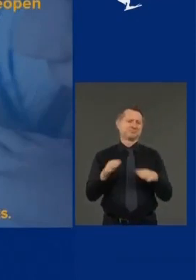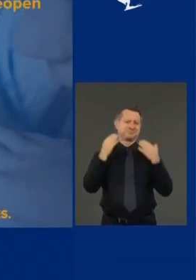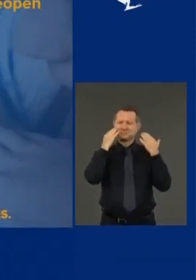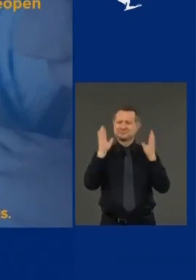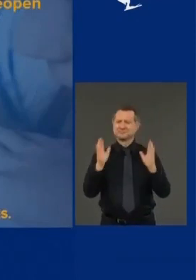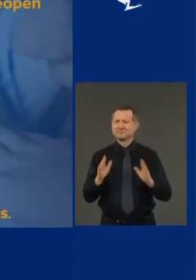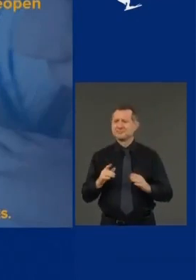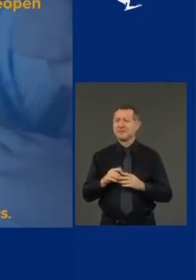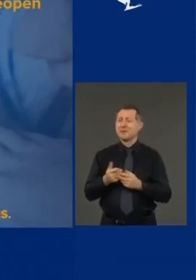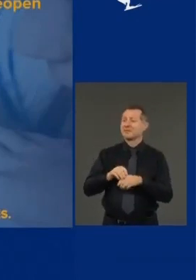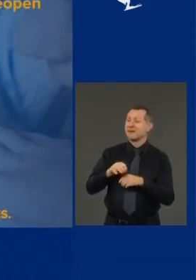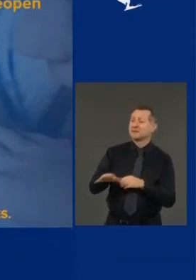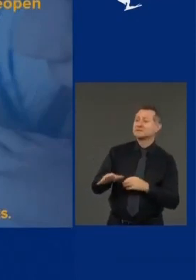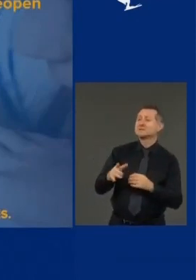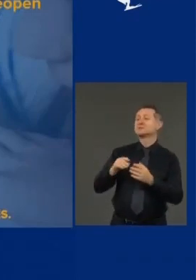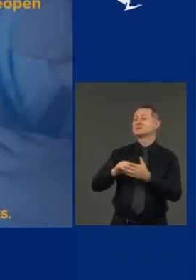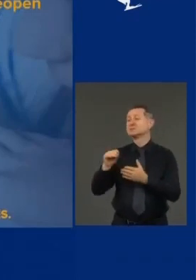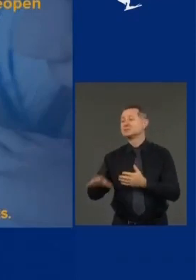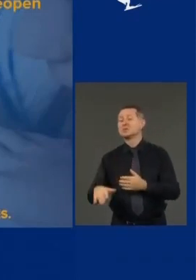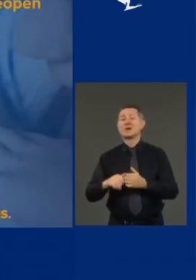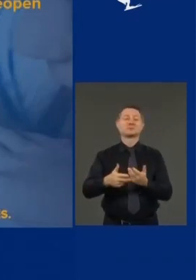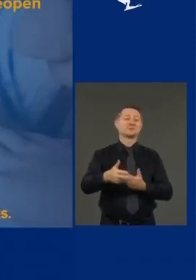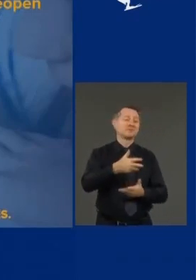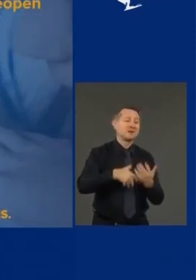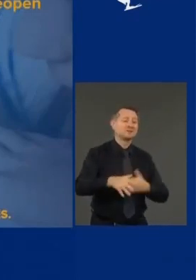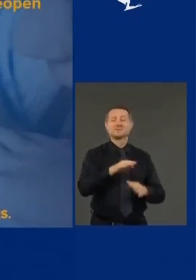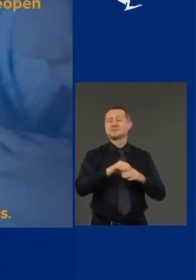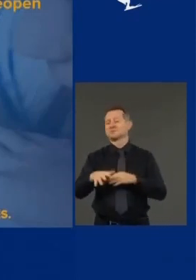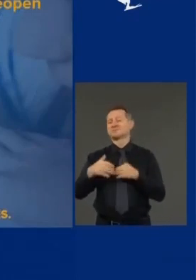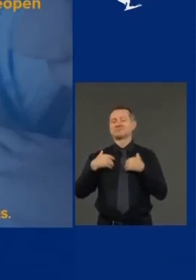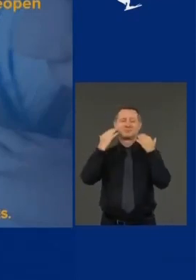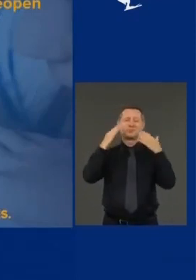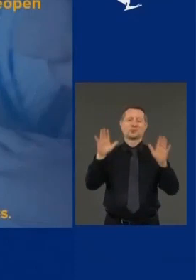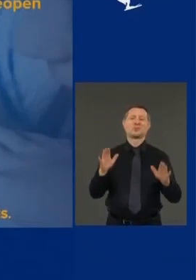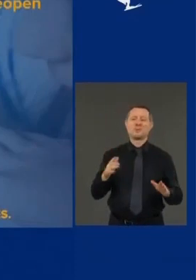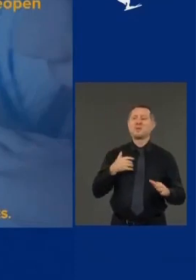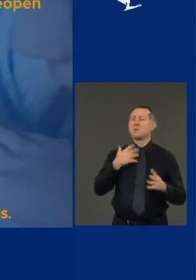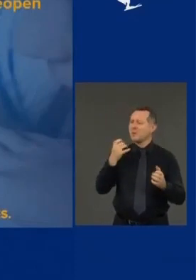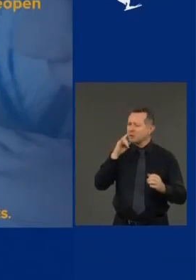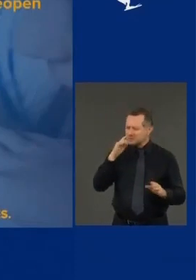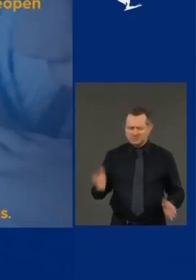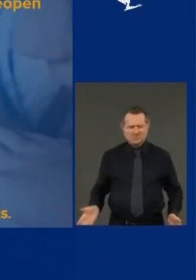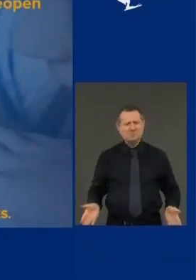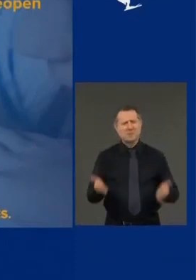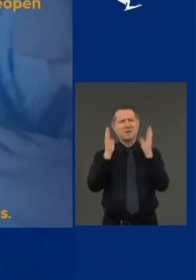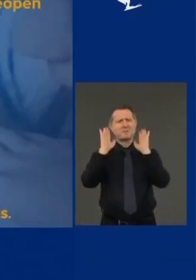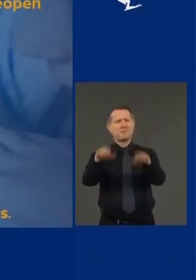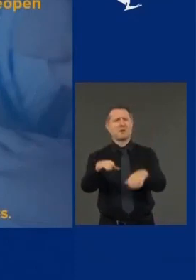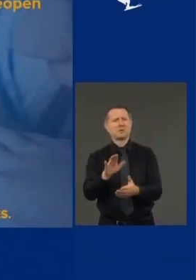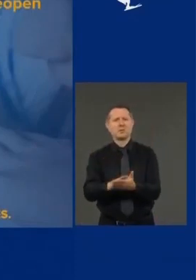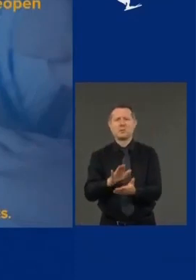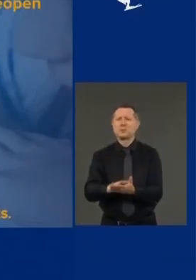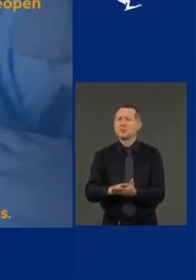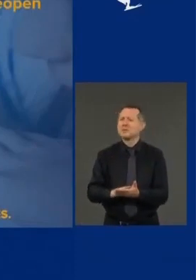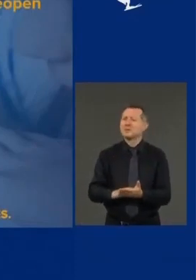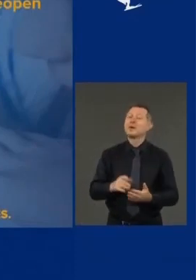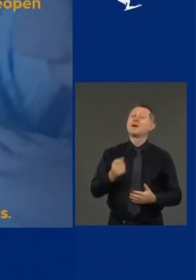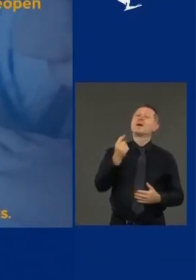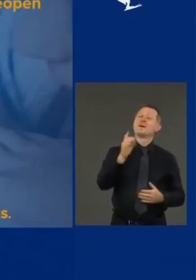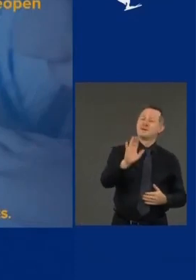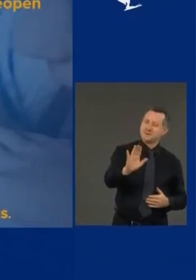young students, etc. We want kids back in school for a number of reasons, but we're not going to